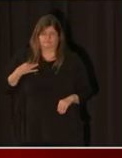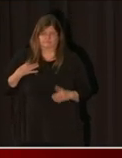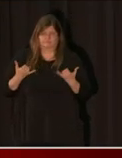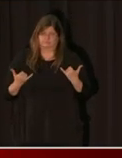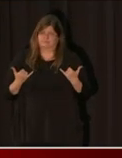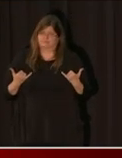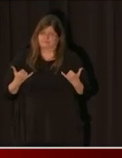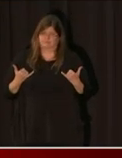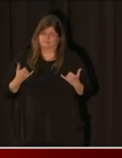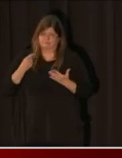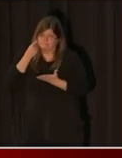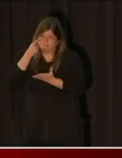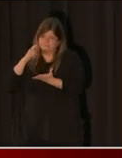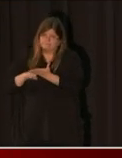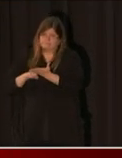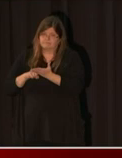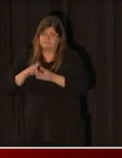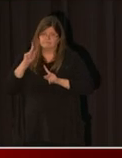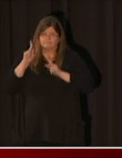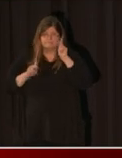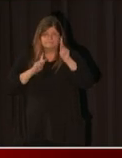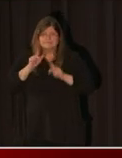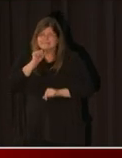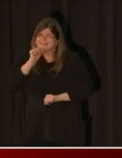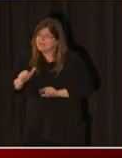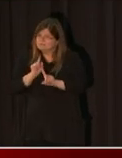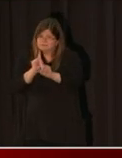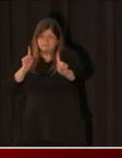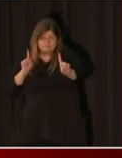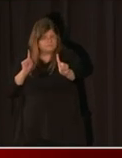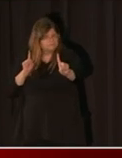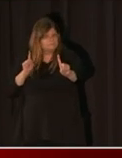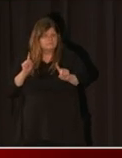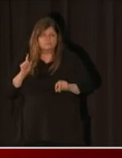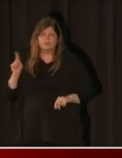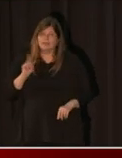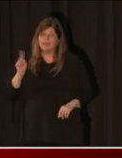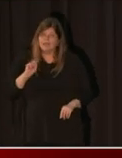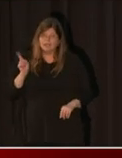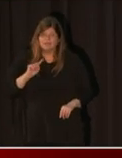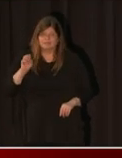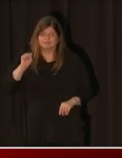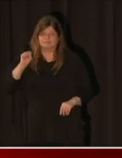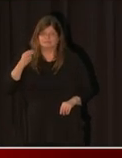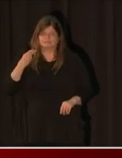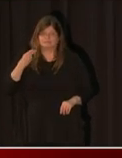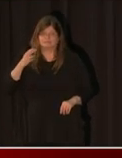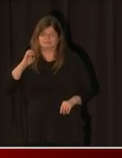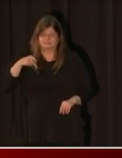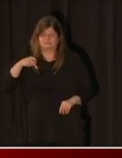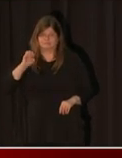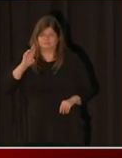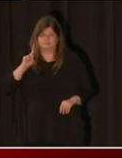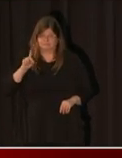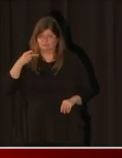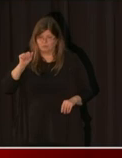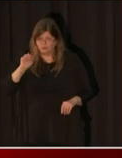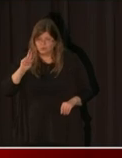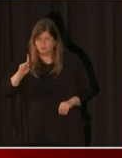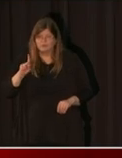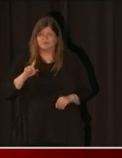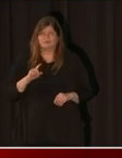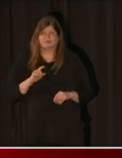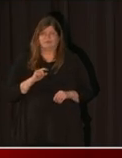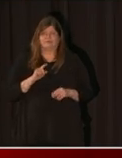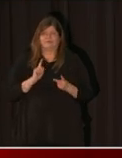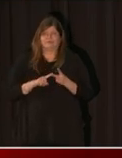were not practicing social distancing, is Shepherd Park, Lincoln Park, Meridian Hill Park, and down at the wharf.